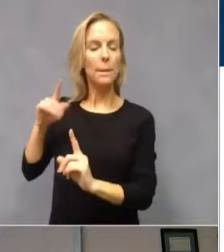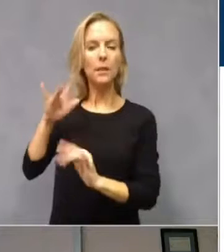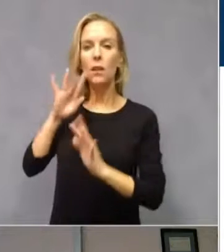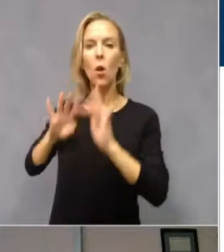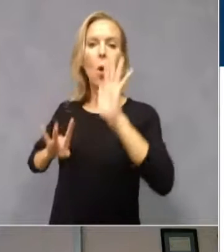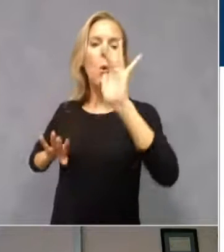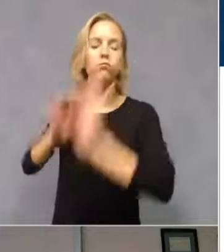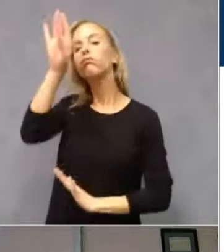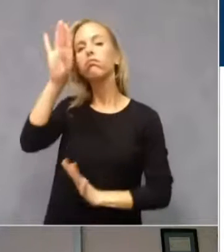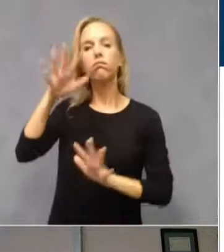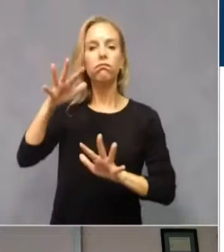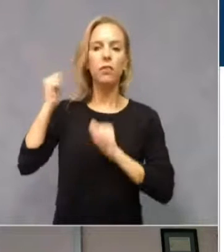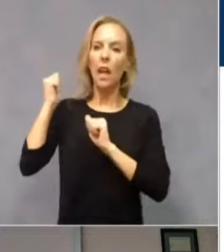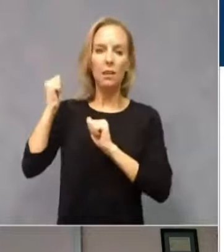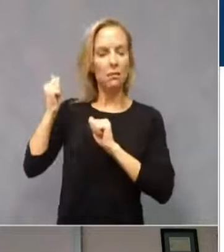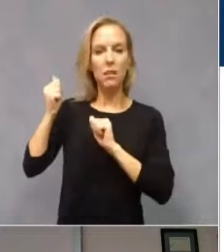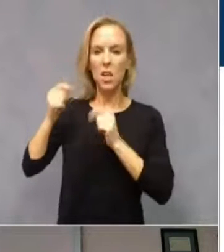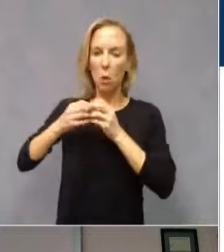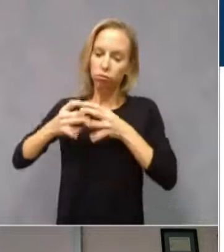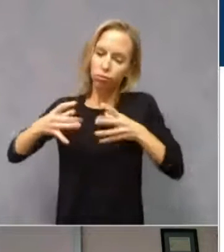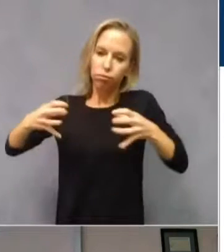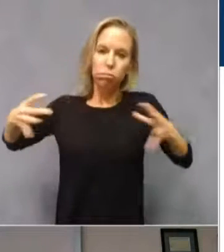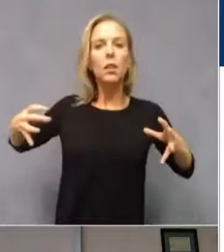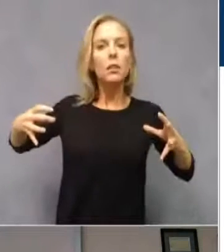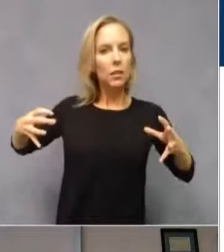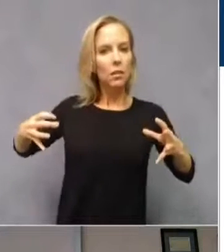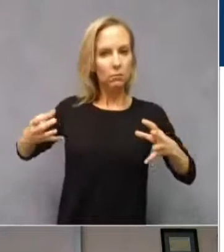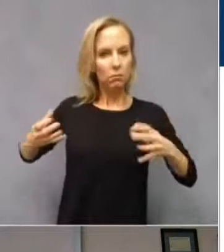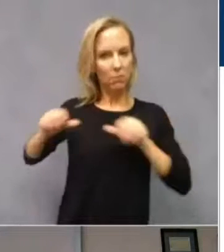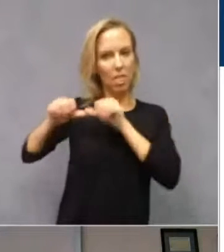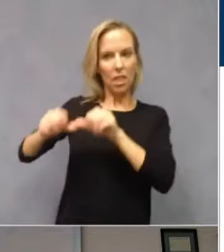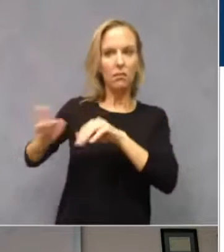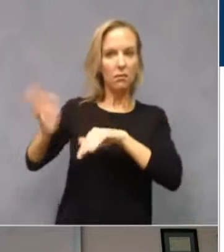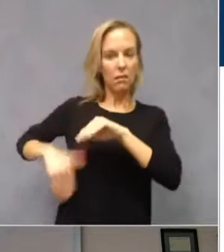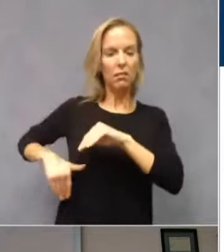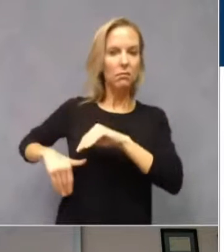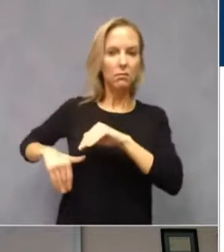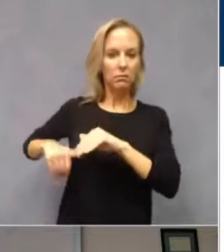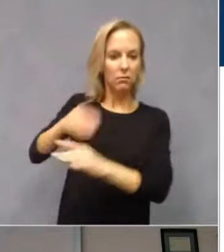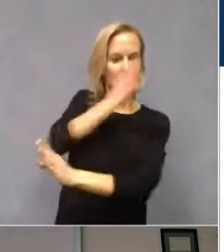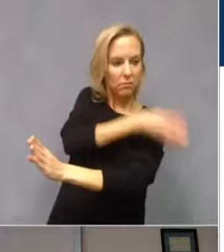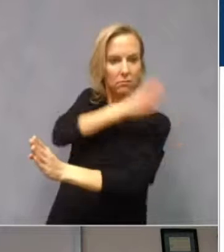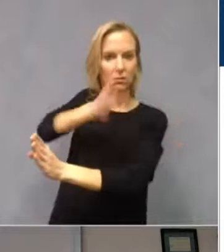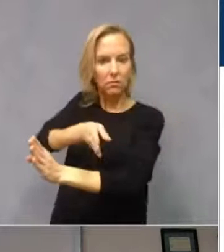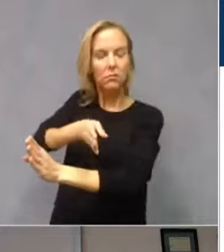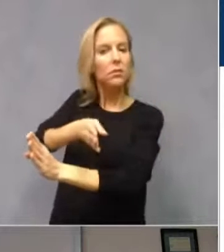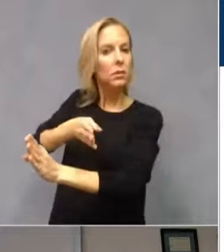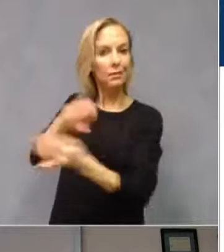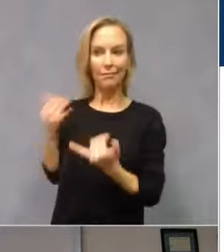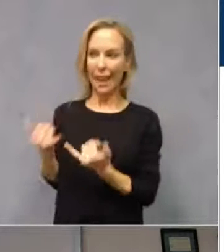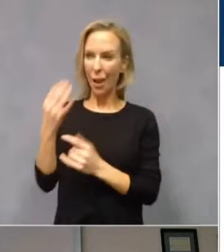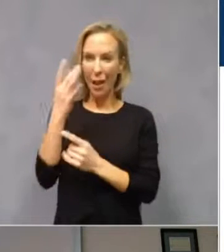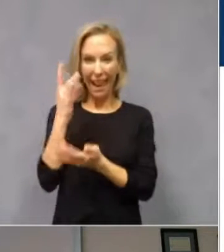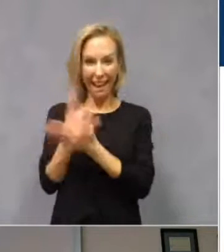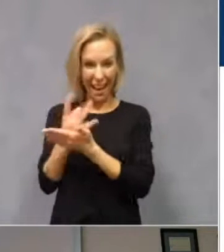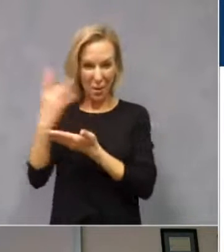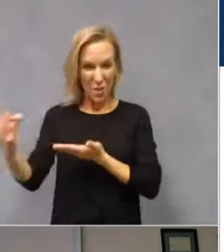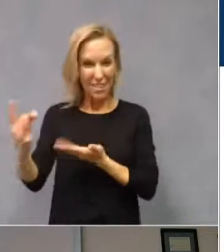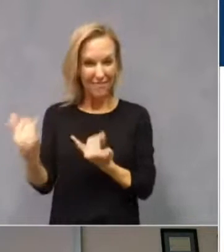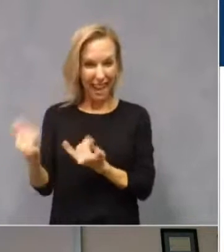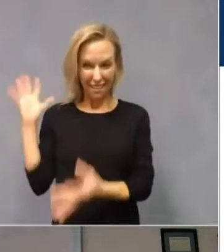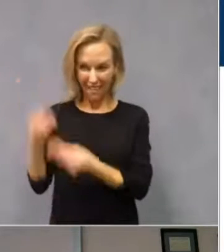quickly, is lasting much longer. And now 8 weeks into this surge, it still has not yet reached its national